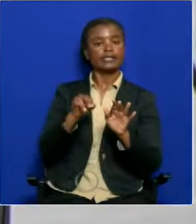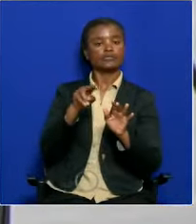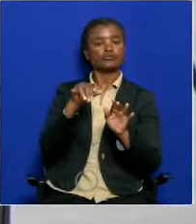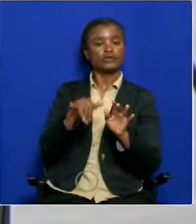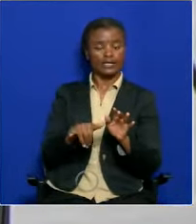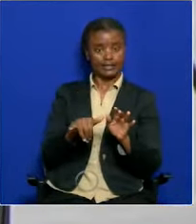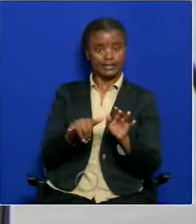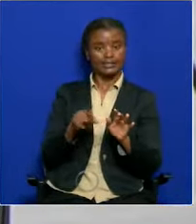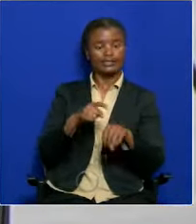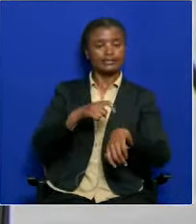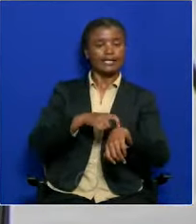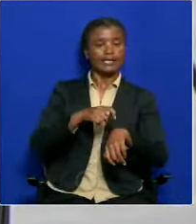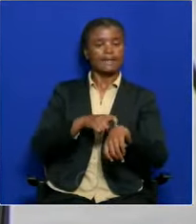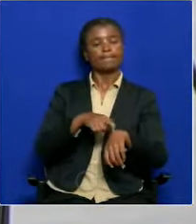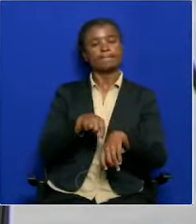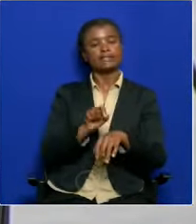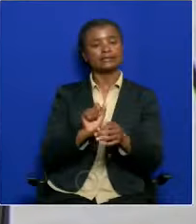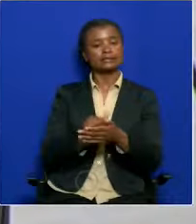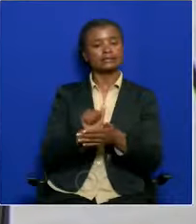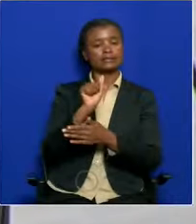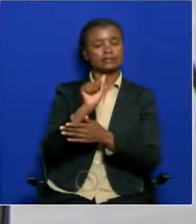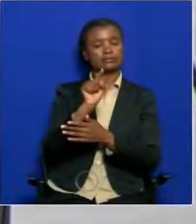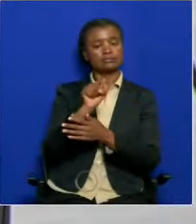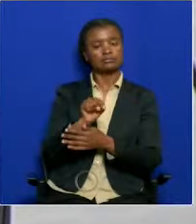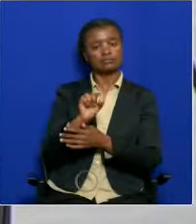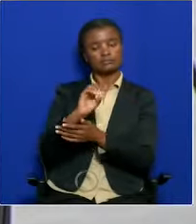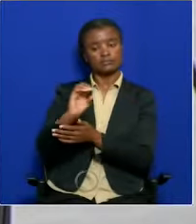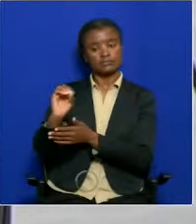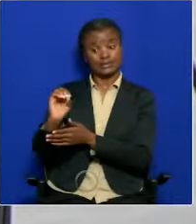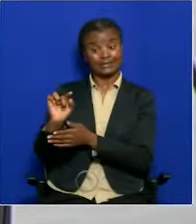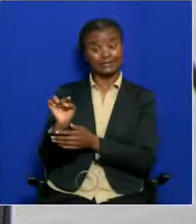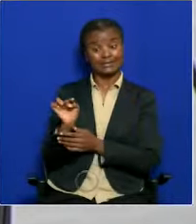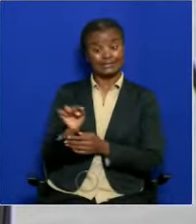beneath the signature of oath reflect that